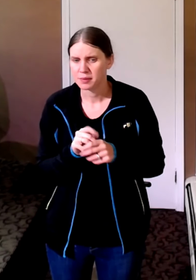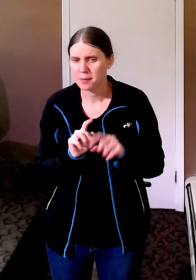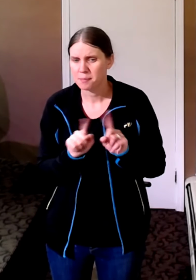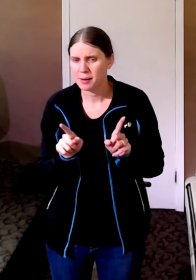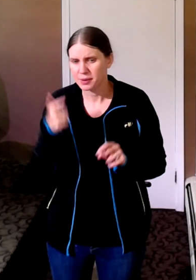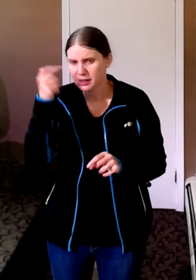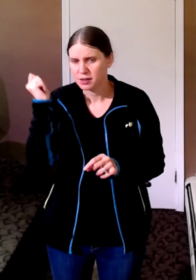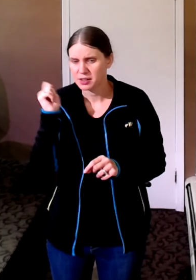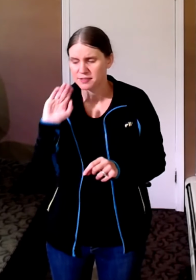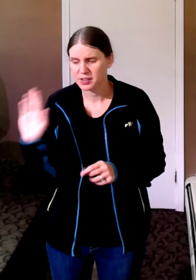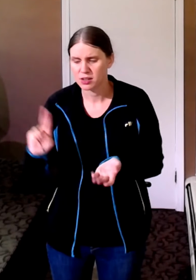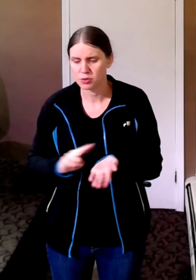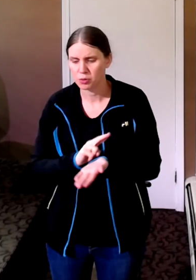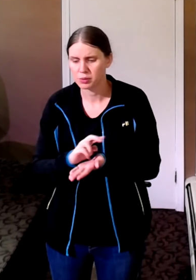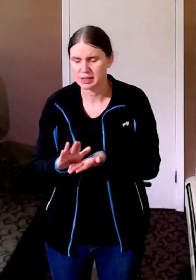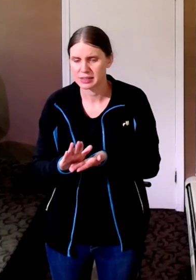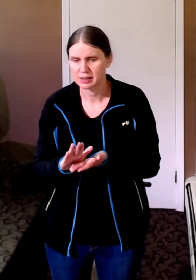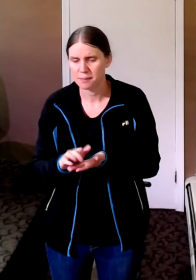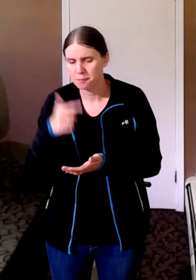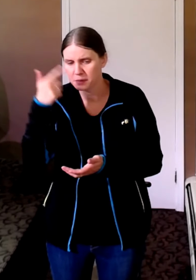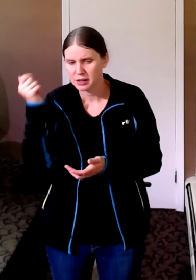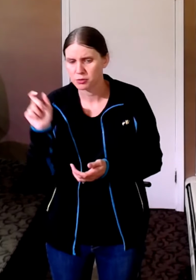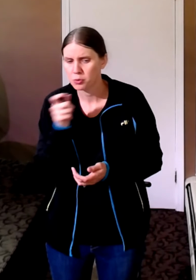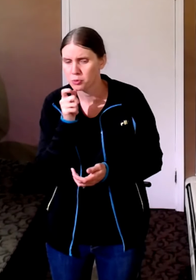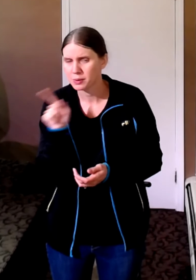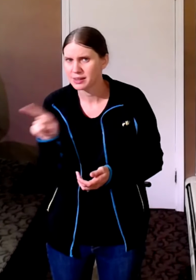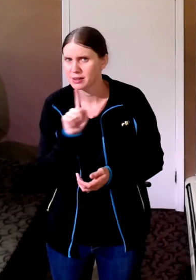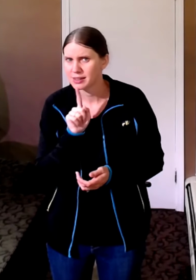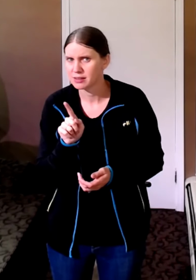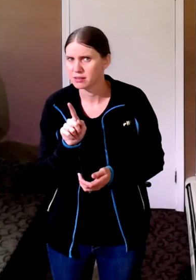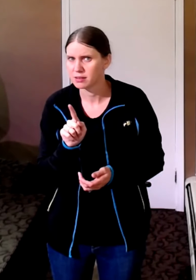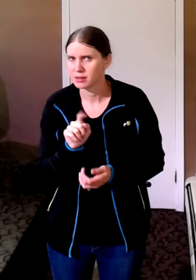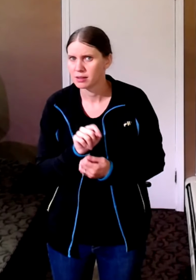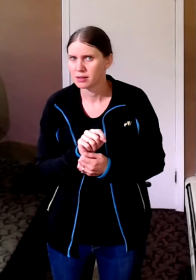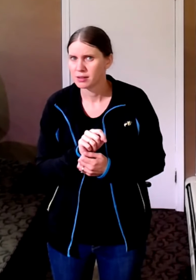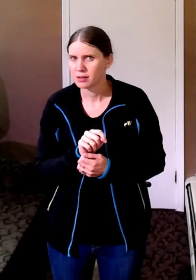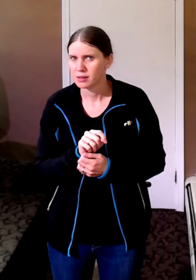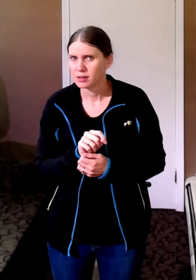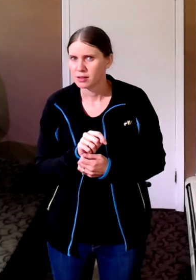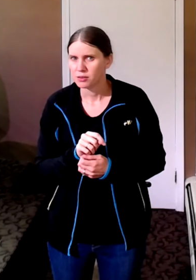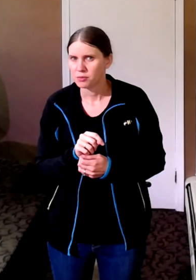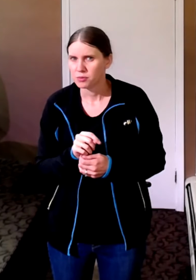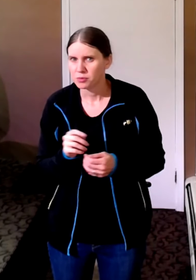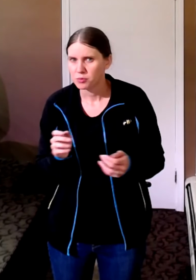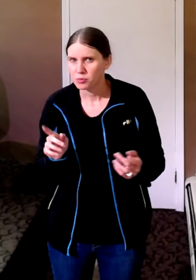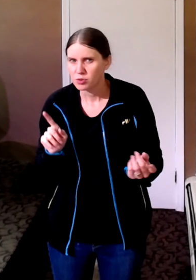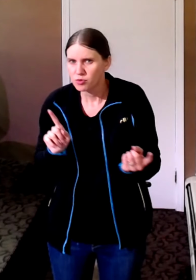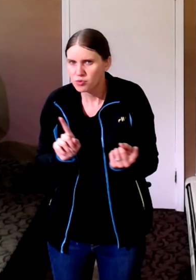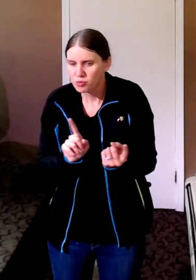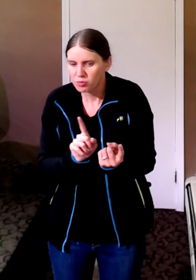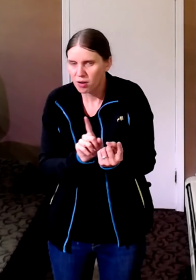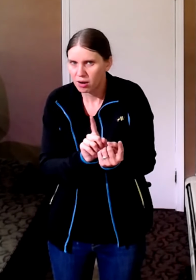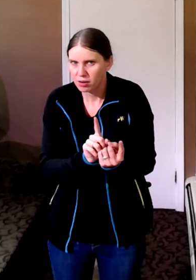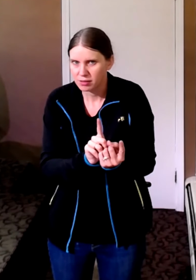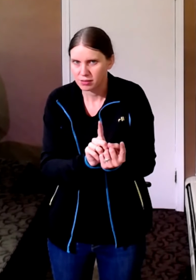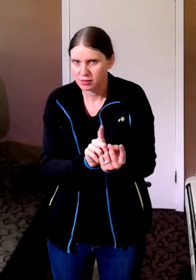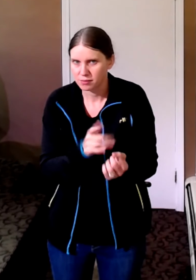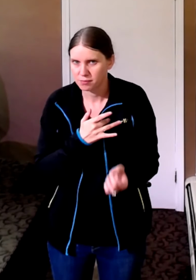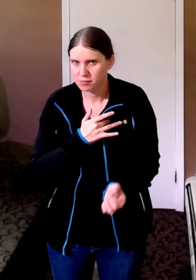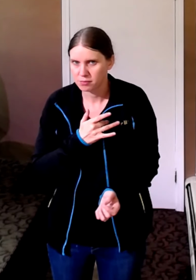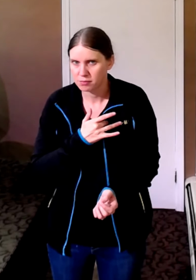But because of his holiness, because of who he was, they were drawn to him.